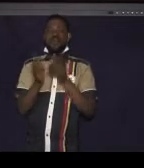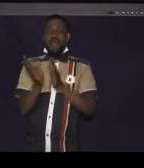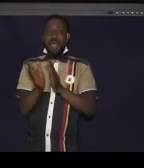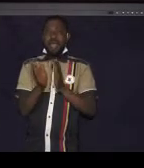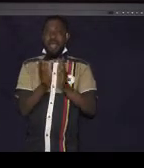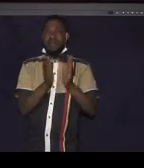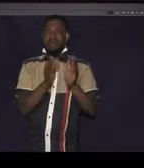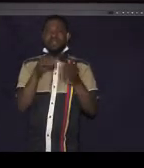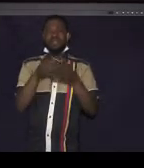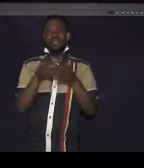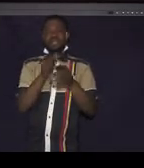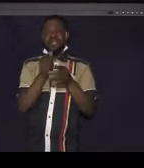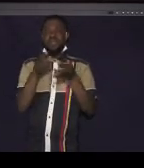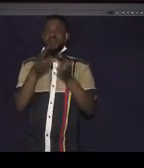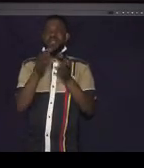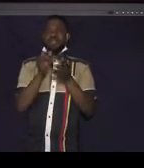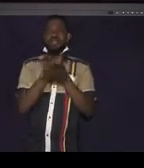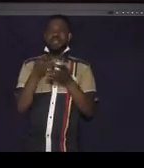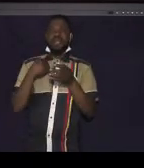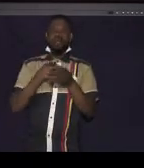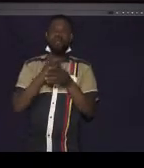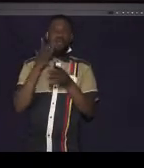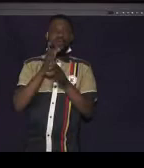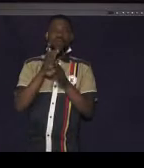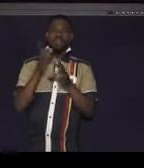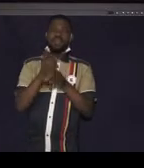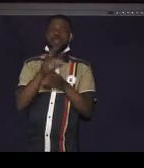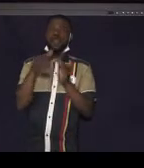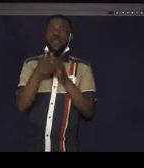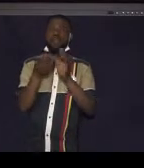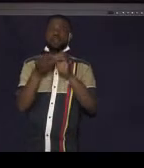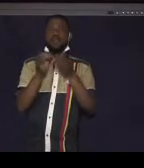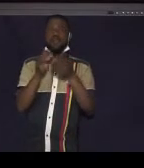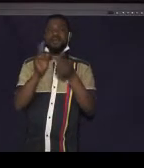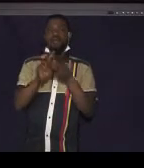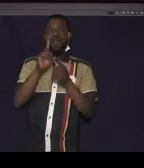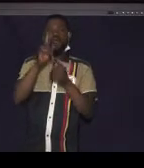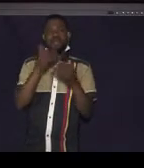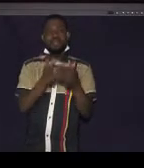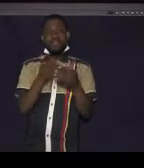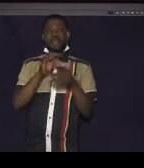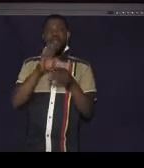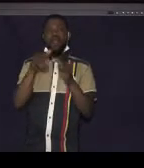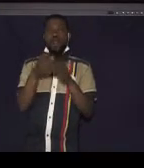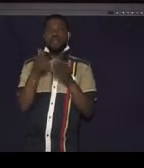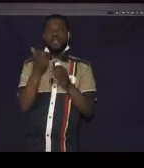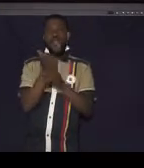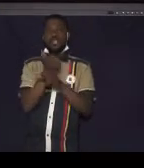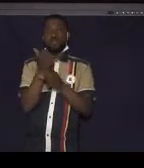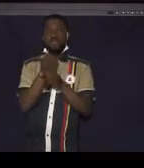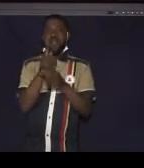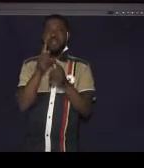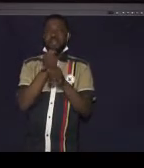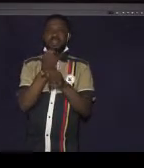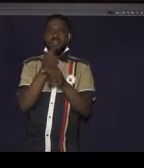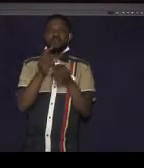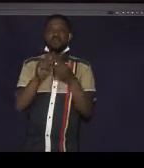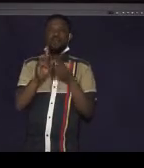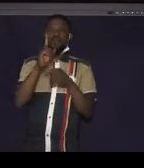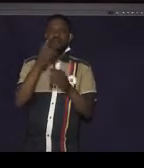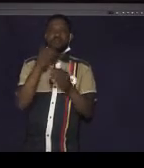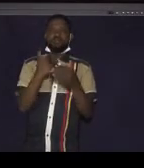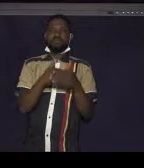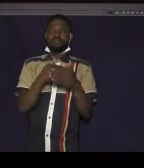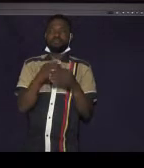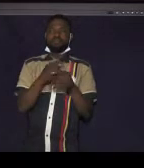rearrange in such a way that we'll take all the numbers to one side, all the algebraic terms to one side. Well, this is the